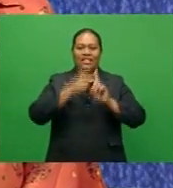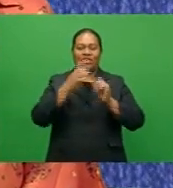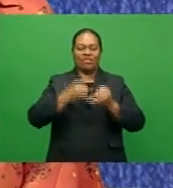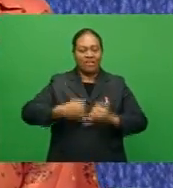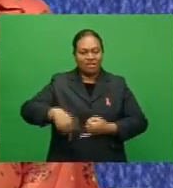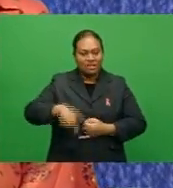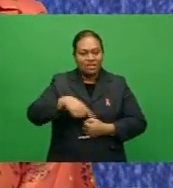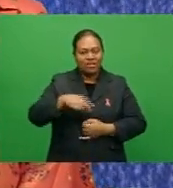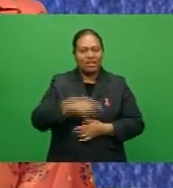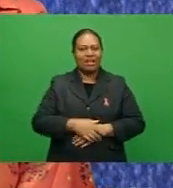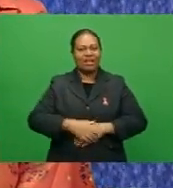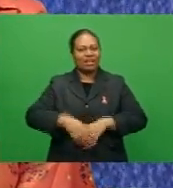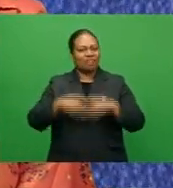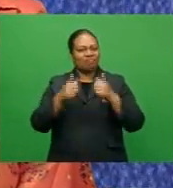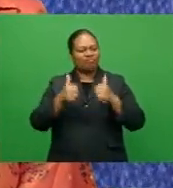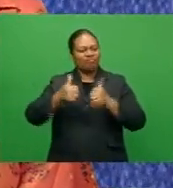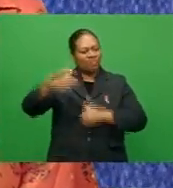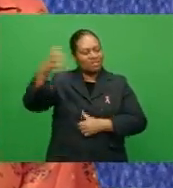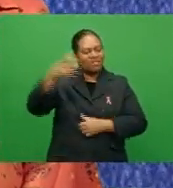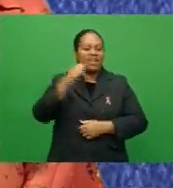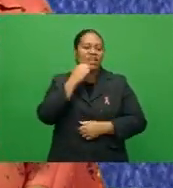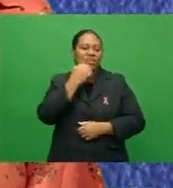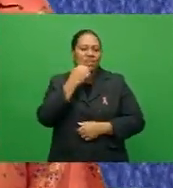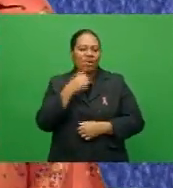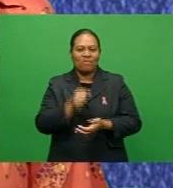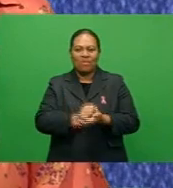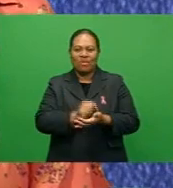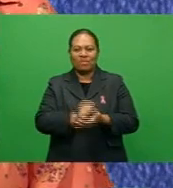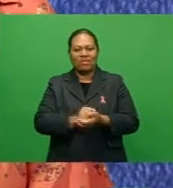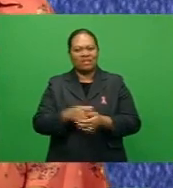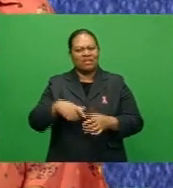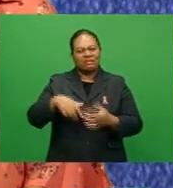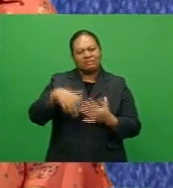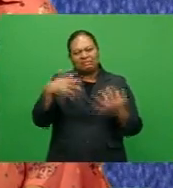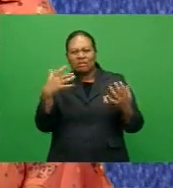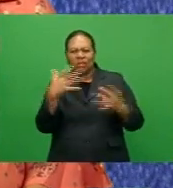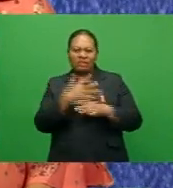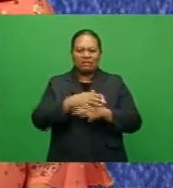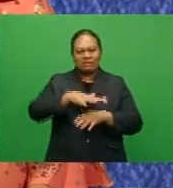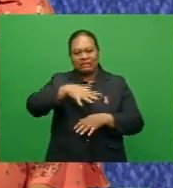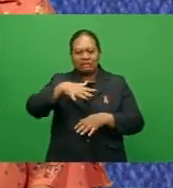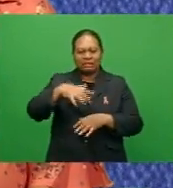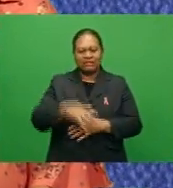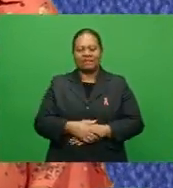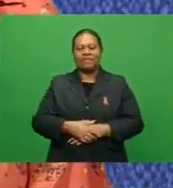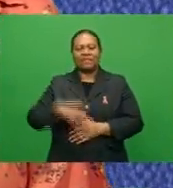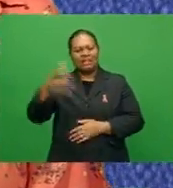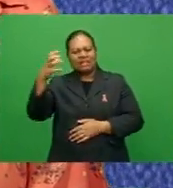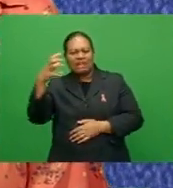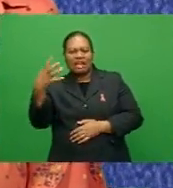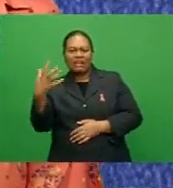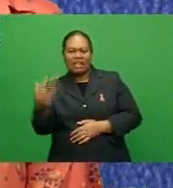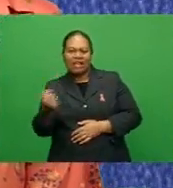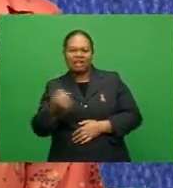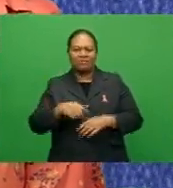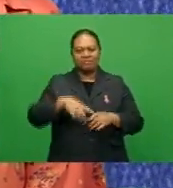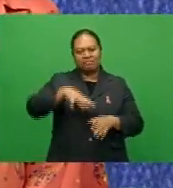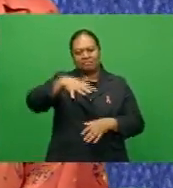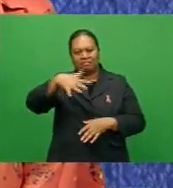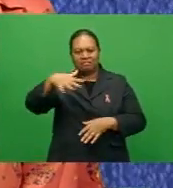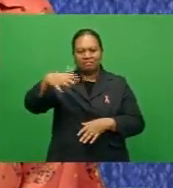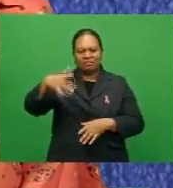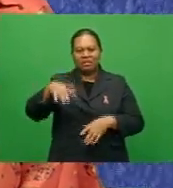to Suva, super sunny and warm, so it's a bit confusing at times that while the sun was out and about, it